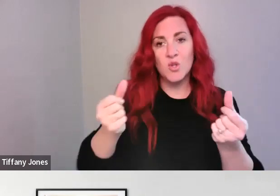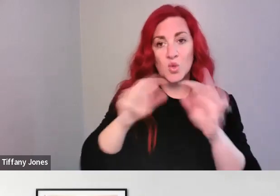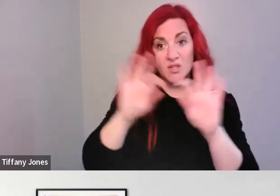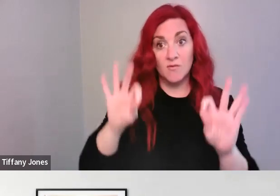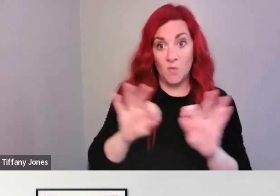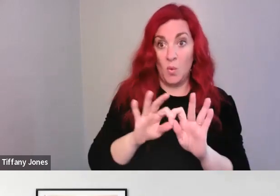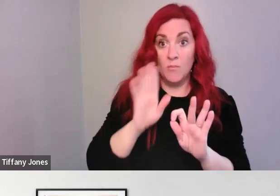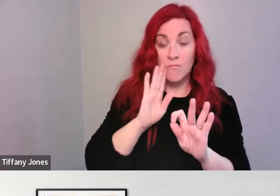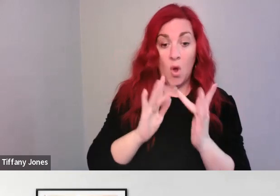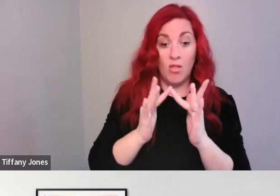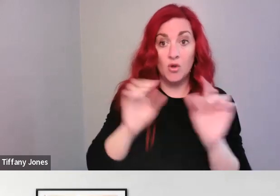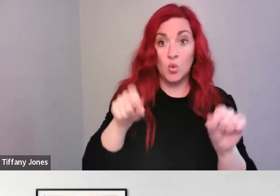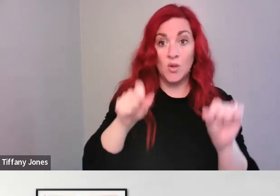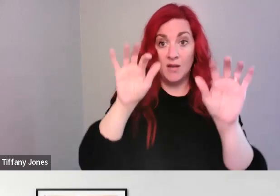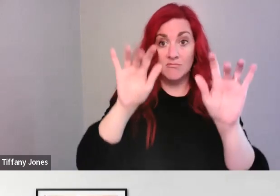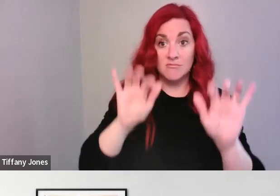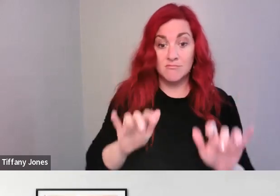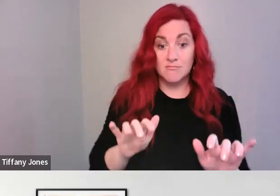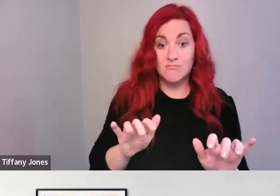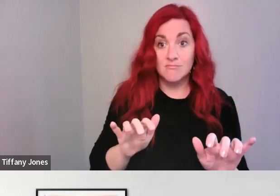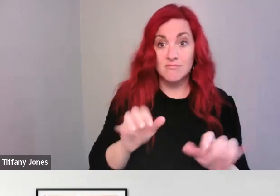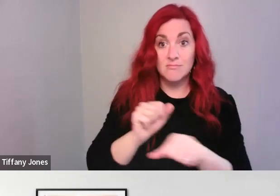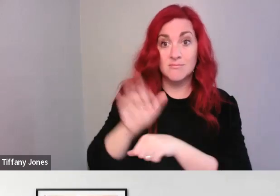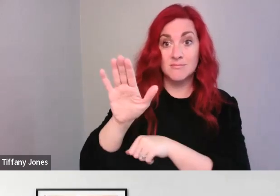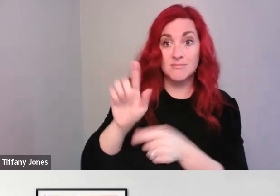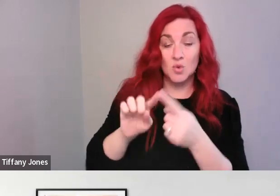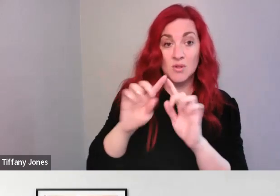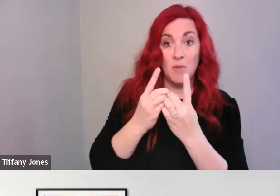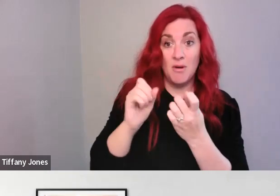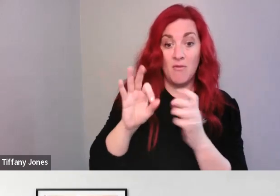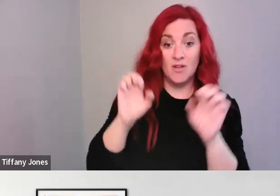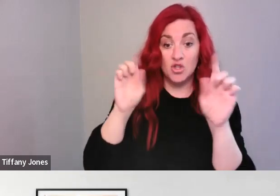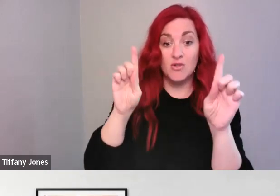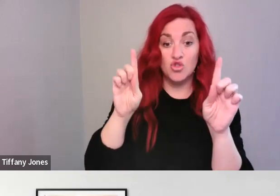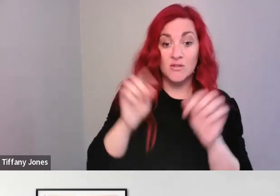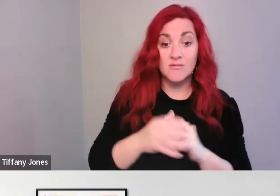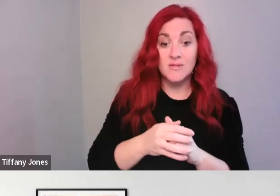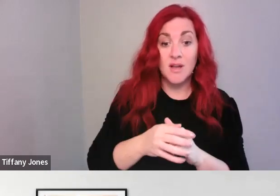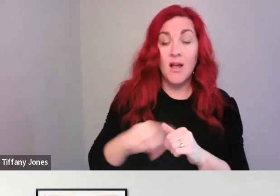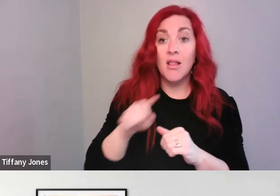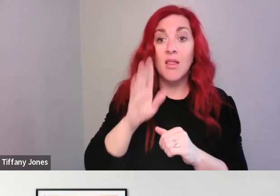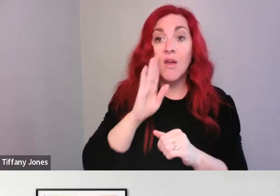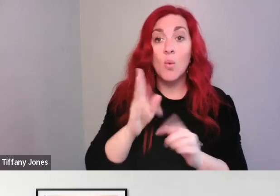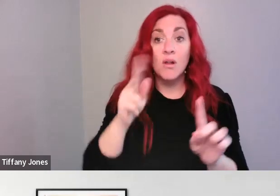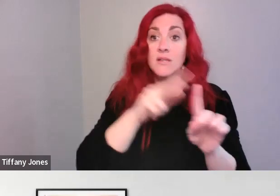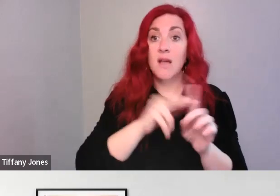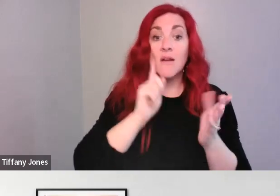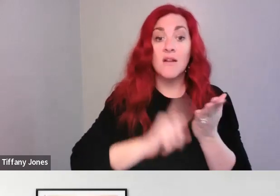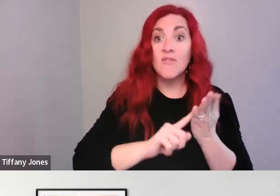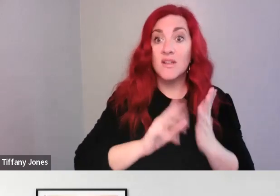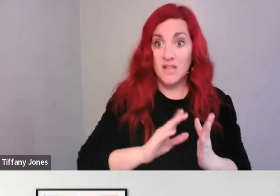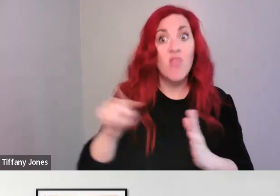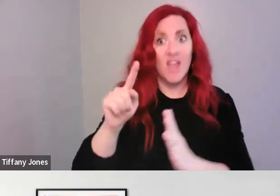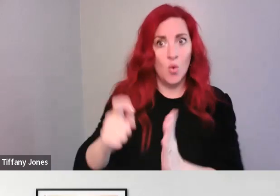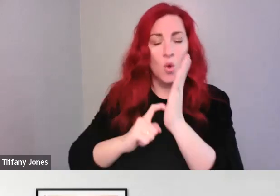out and submit to the Department of Ed. And then they will assign an investigator. They are required by